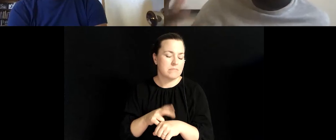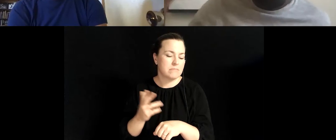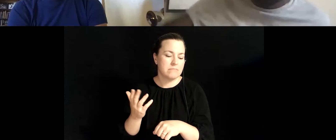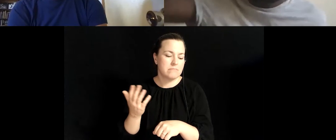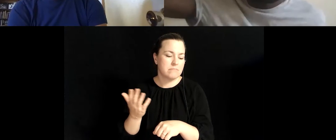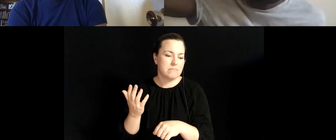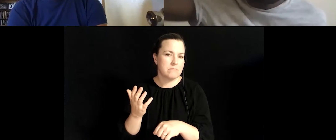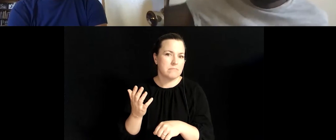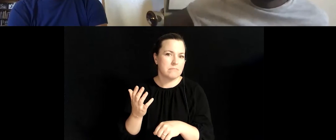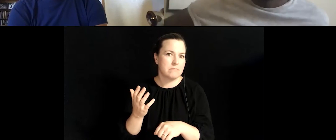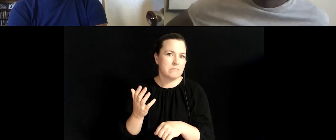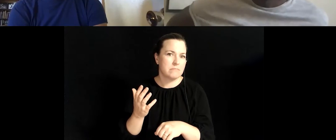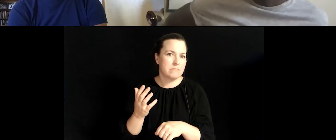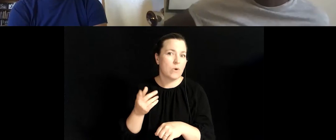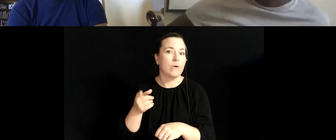company structure.